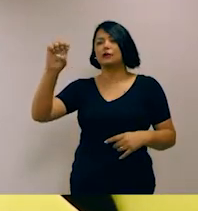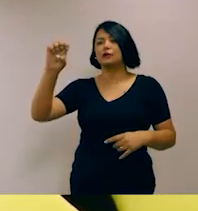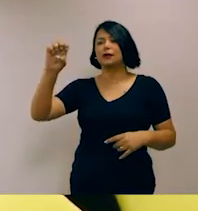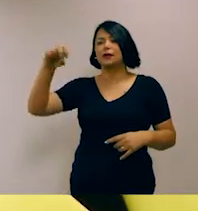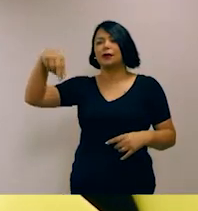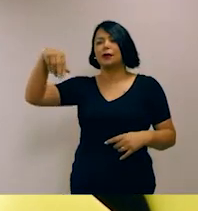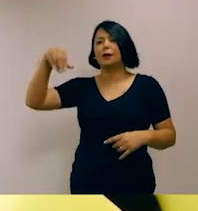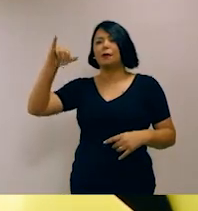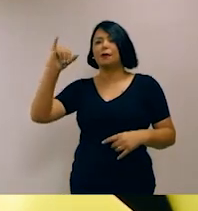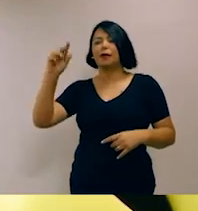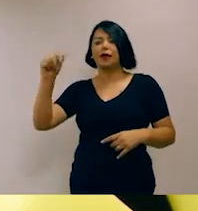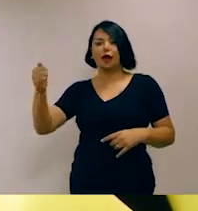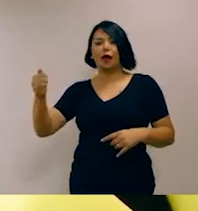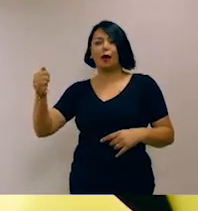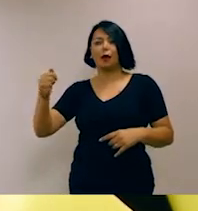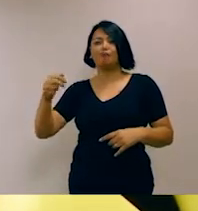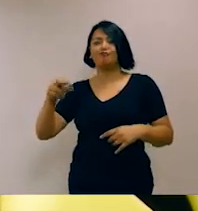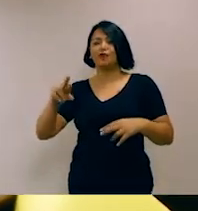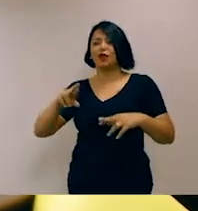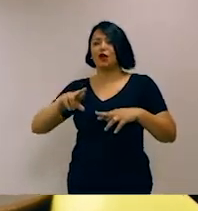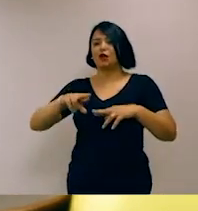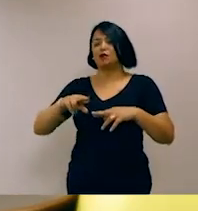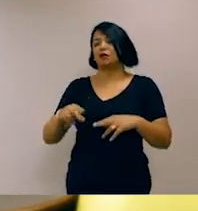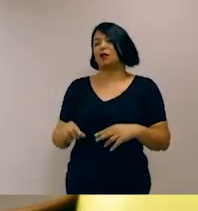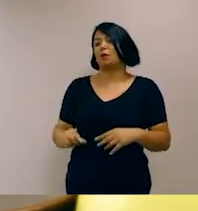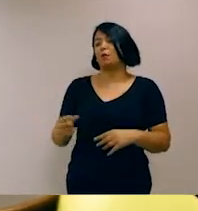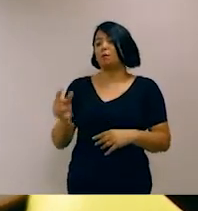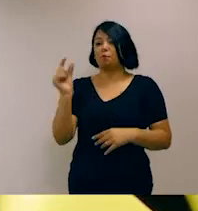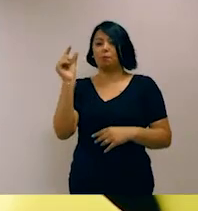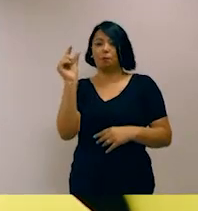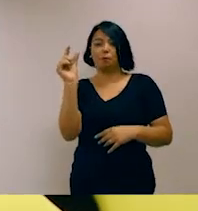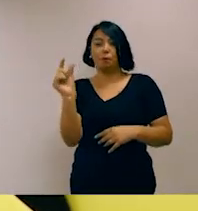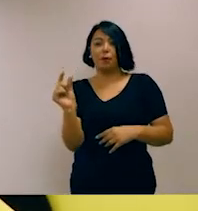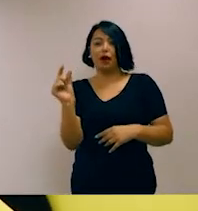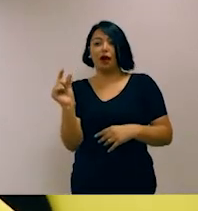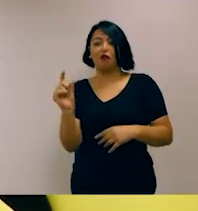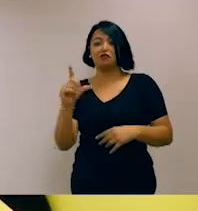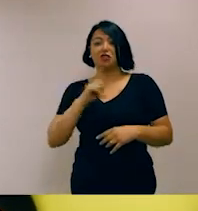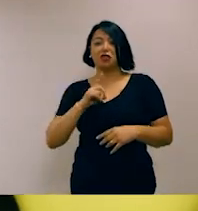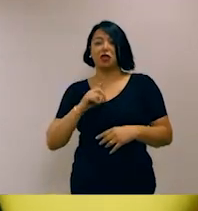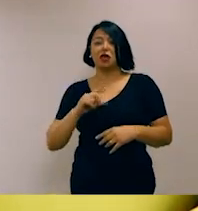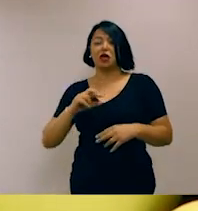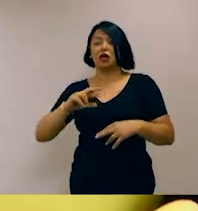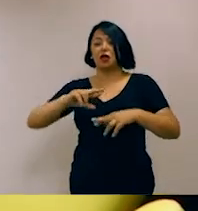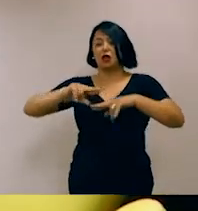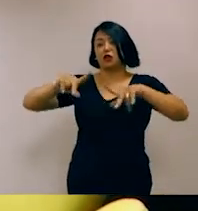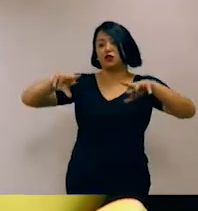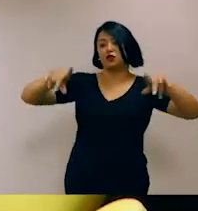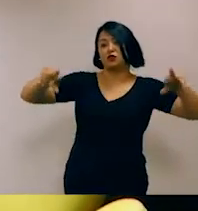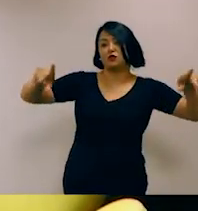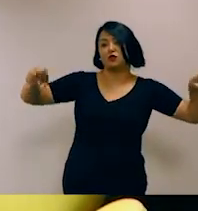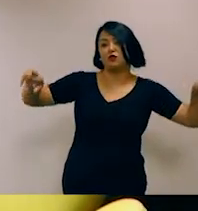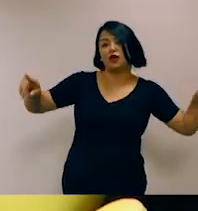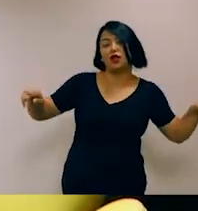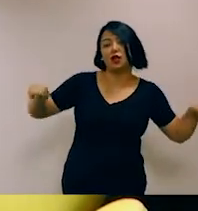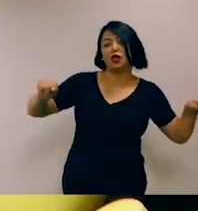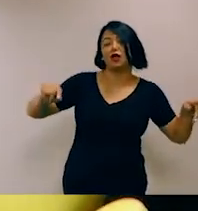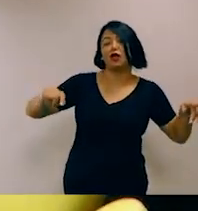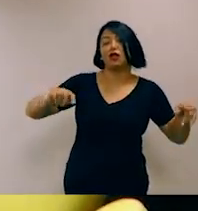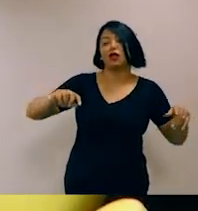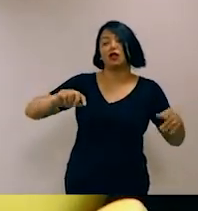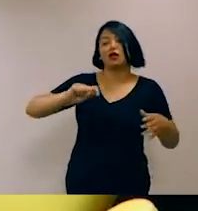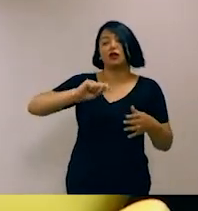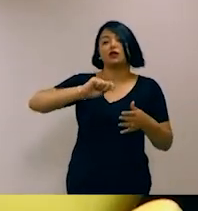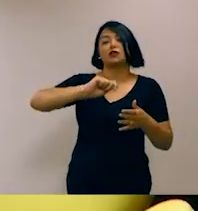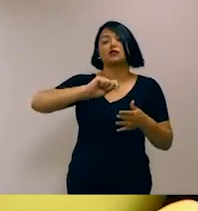polysemy. We have many terms that can mean different things. They can have different meanings depending on the context.